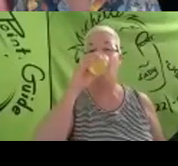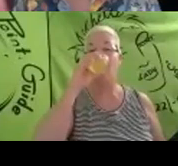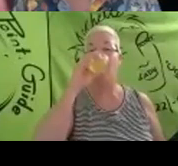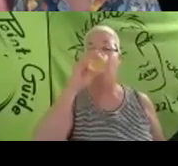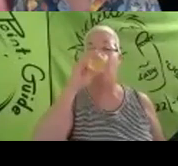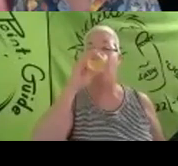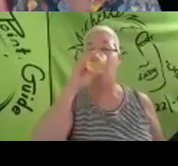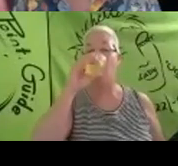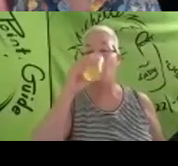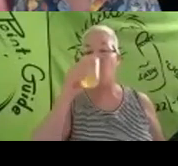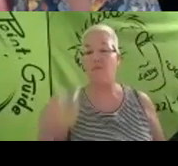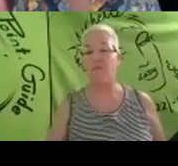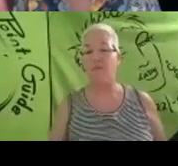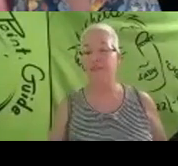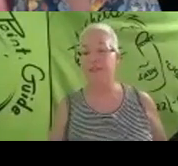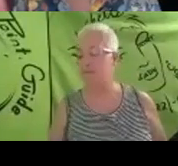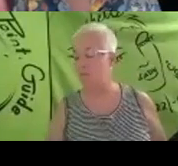Let me go back.